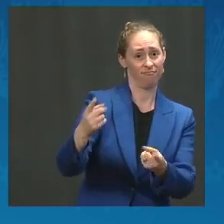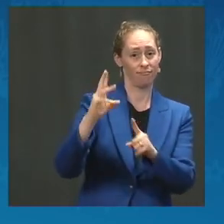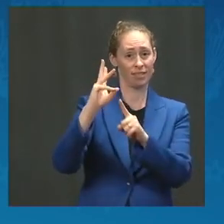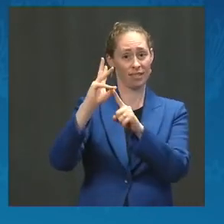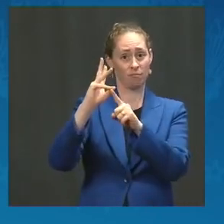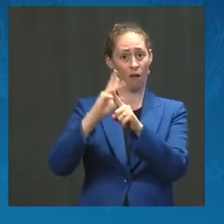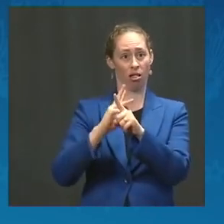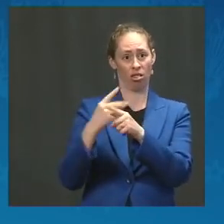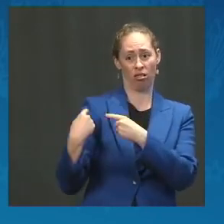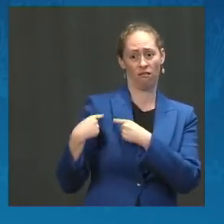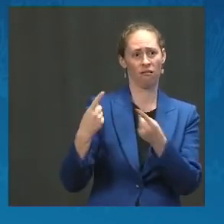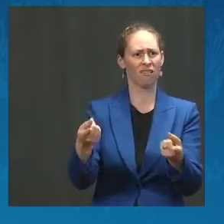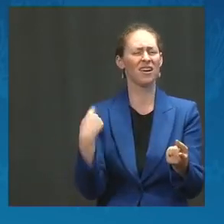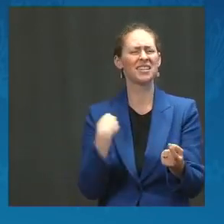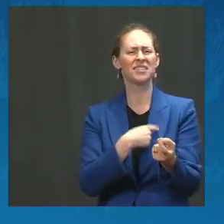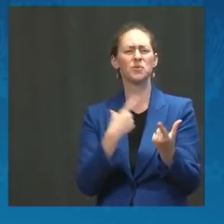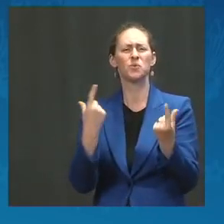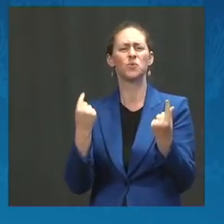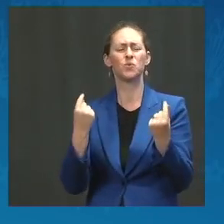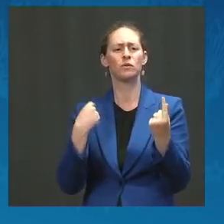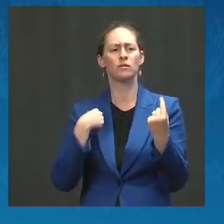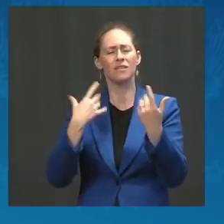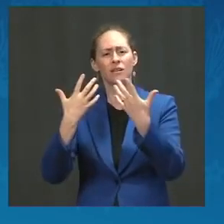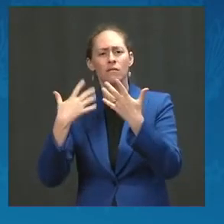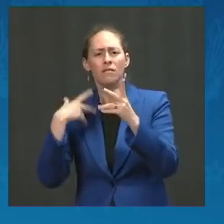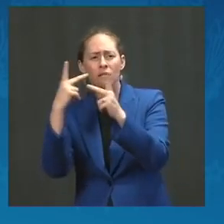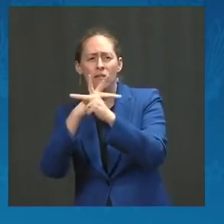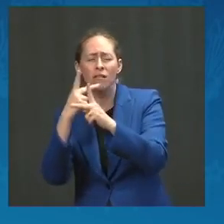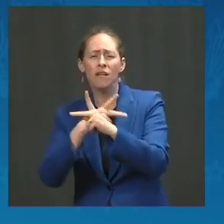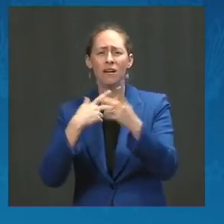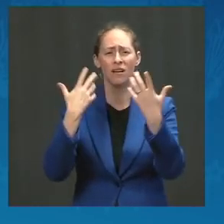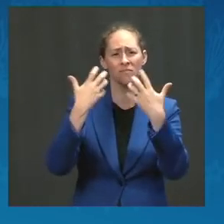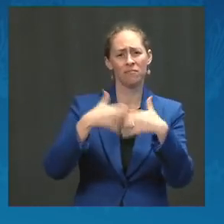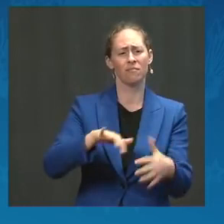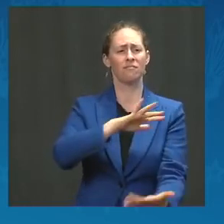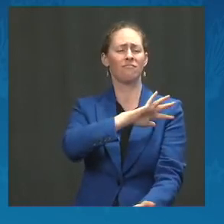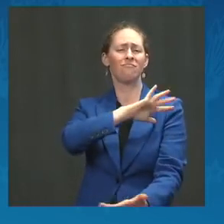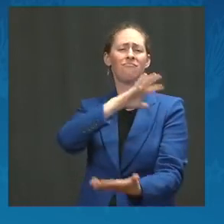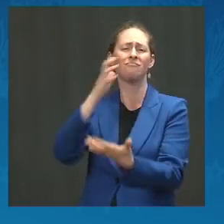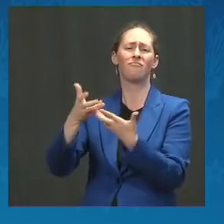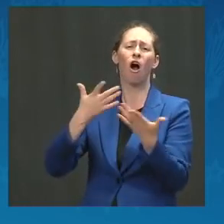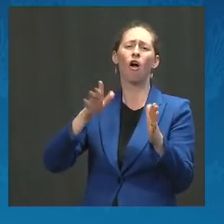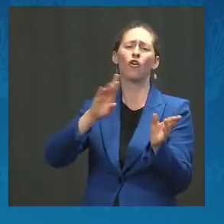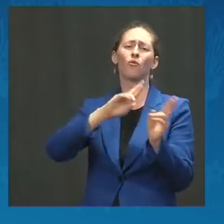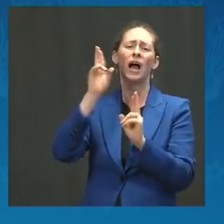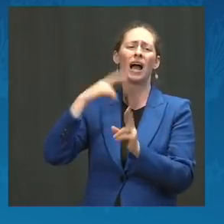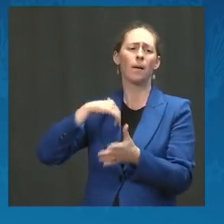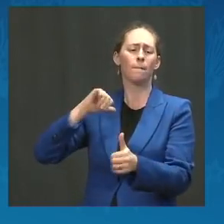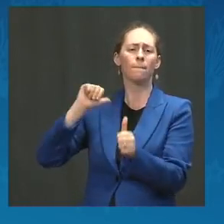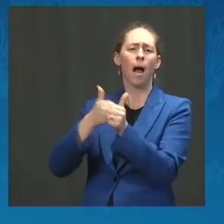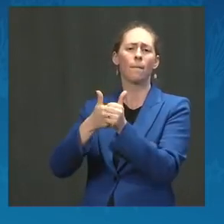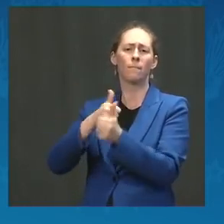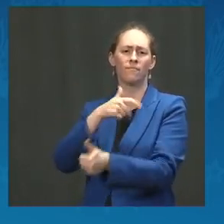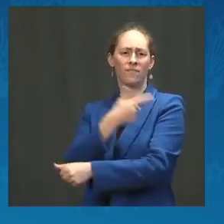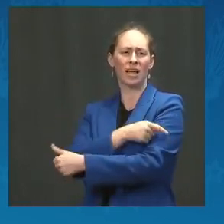effective. We have enough vaccine for everyone to get vaccinated. And thanks to the American Rescue